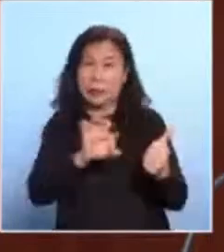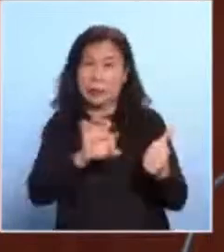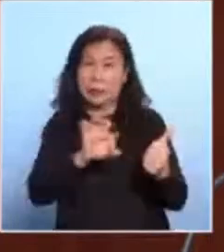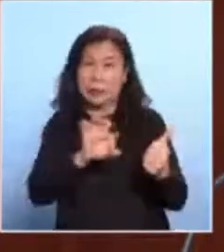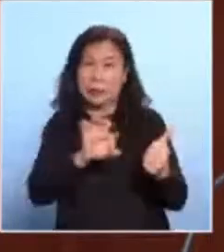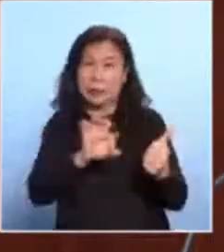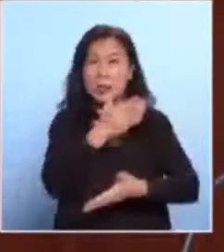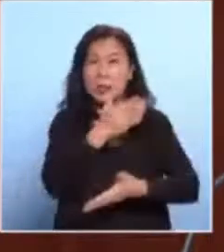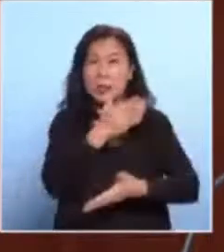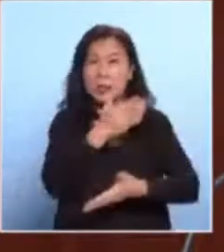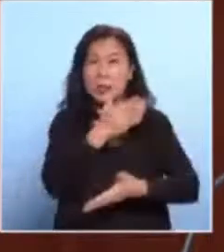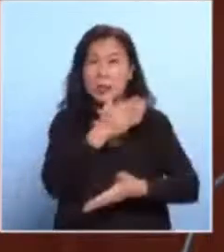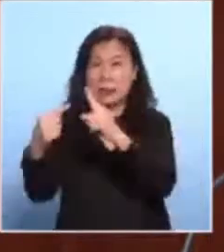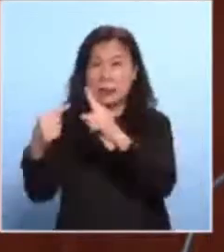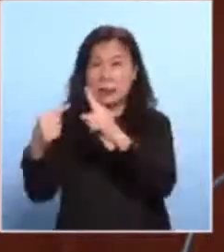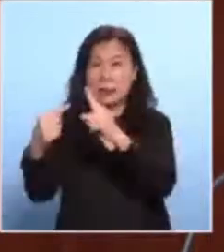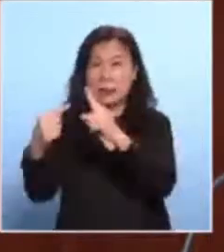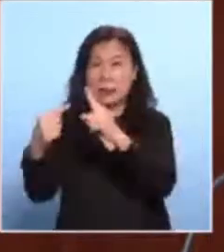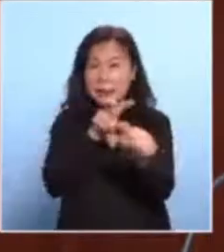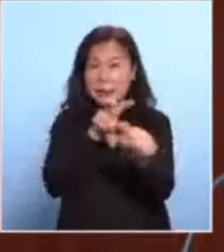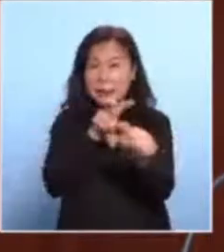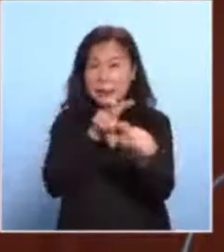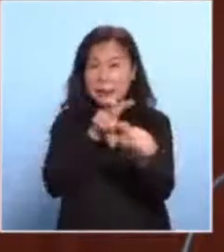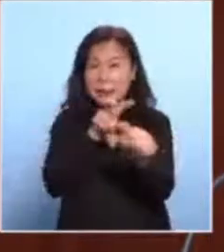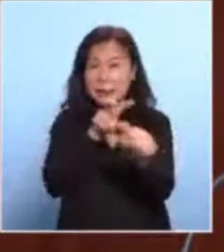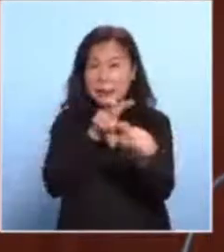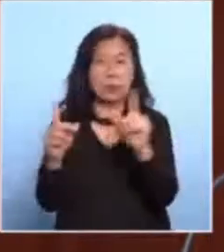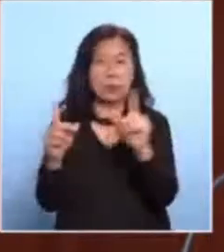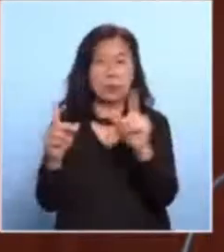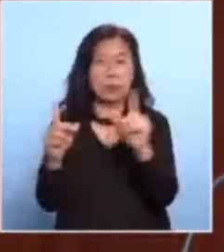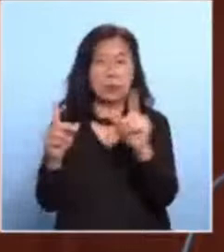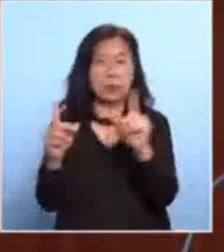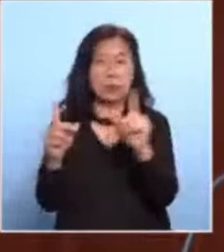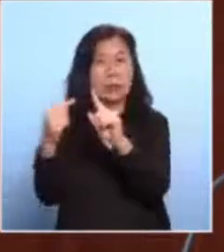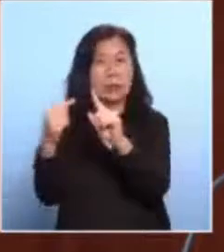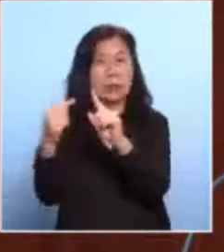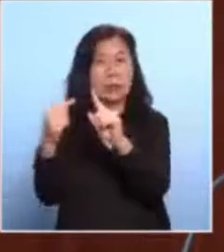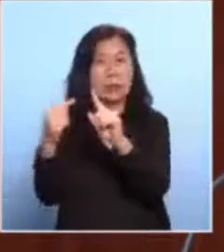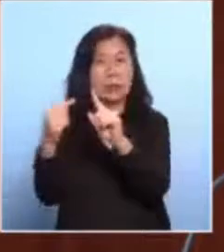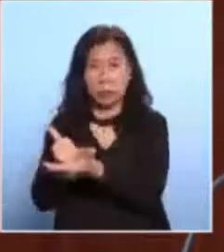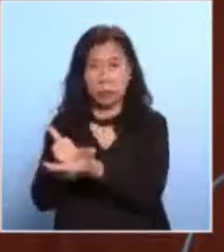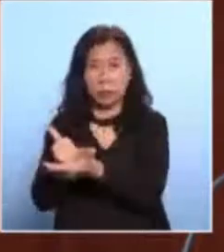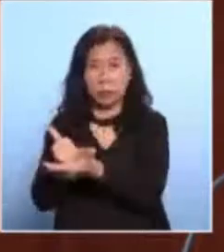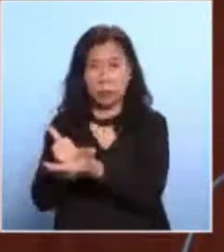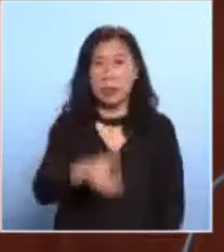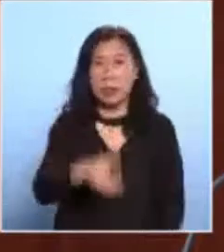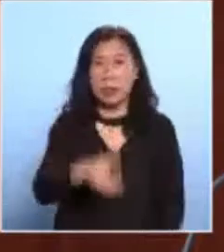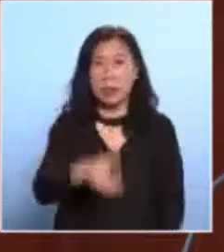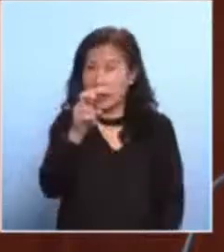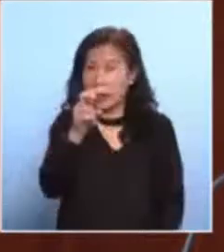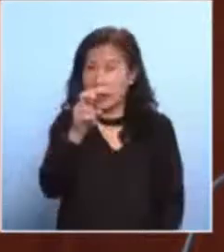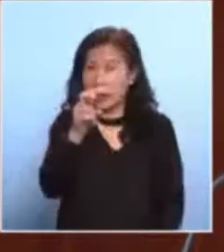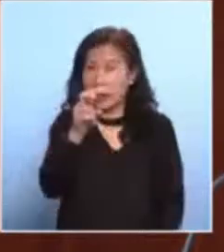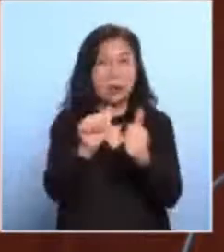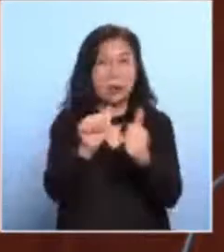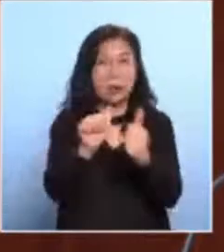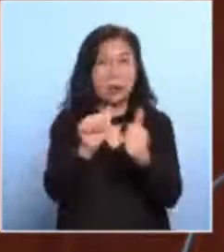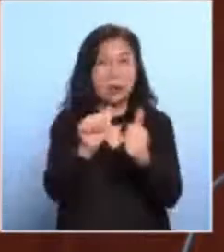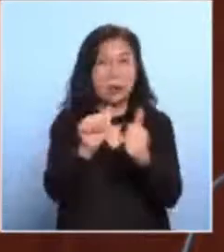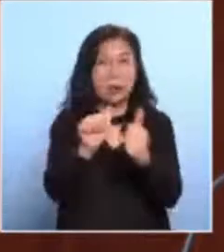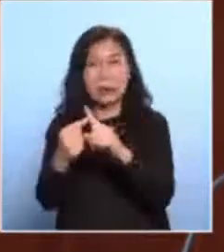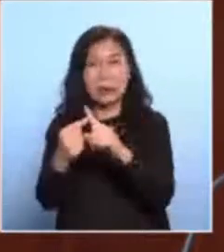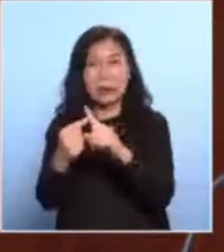disabilities and carers in the Rehabilitation Advisory Committee. The government has completed the review of the committee's